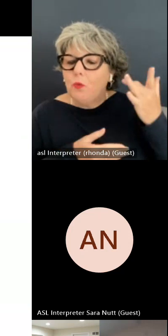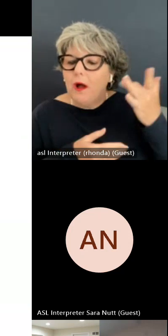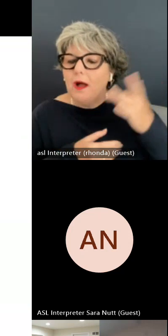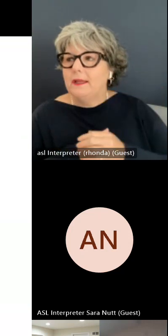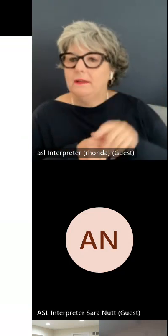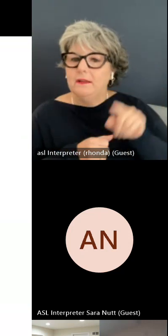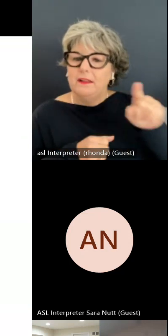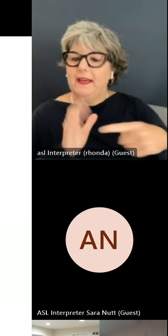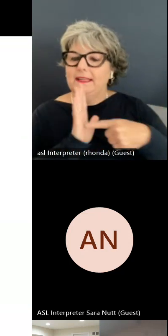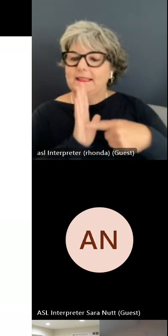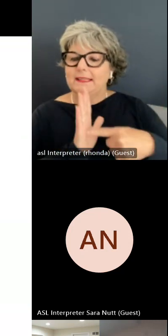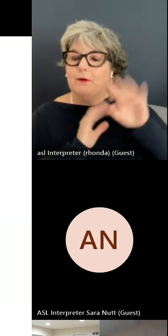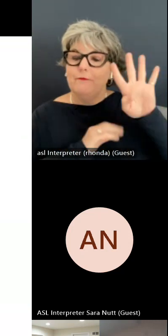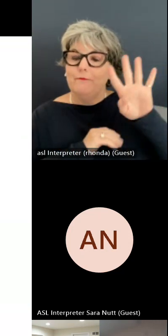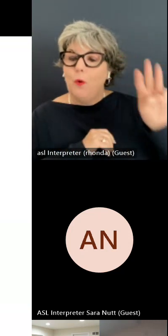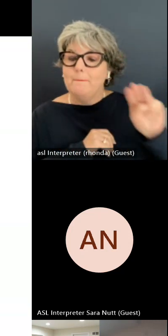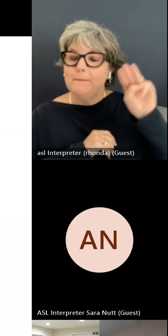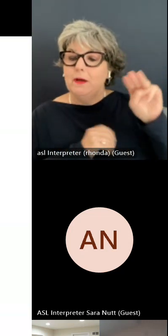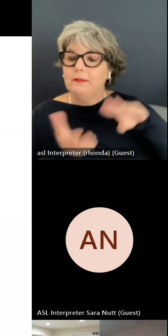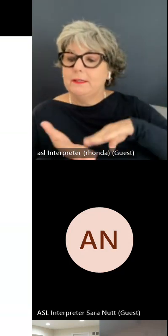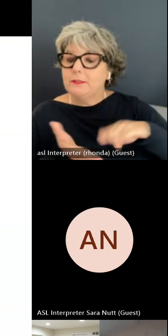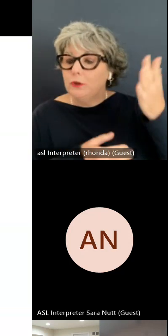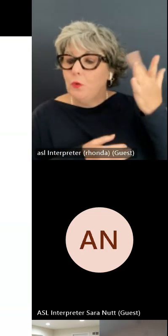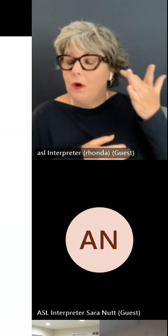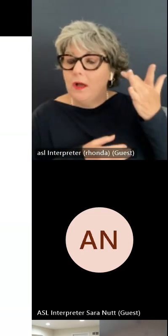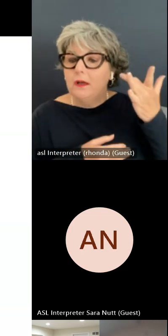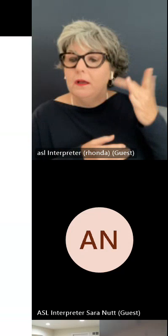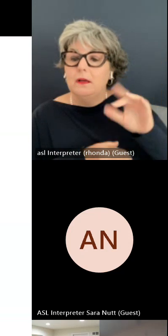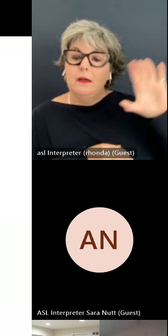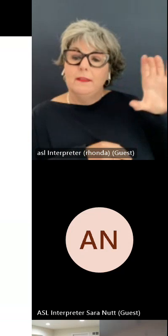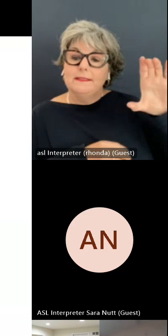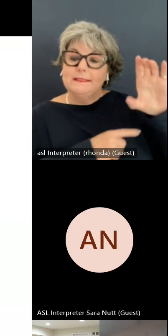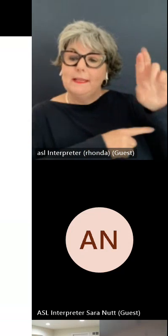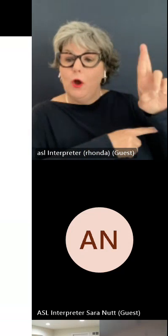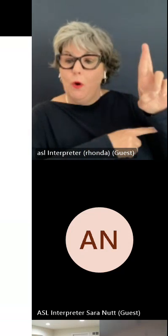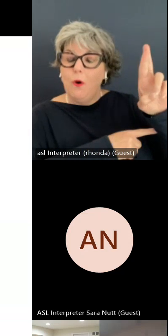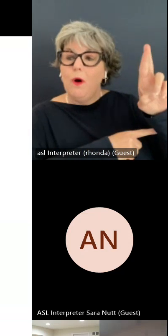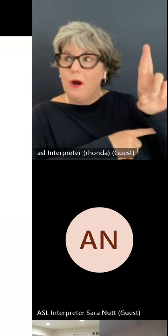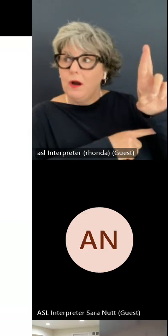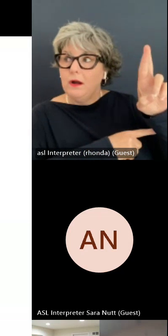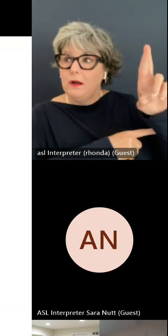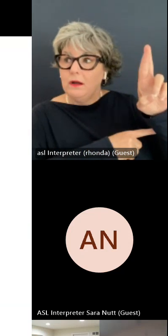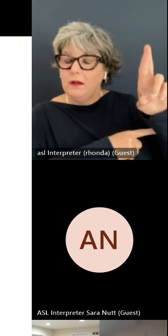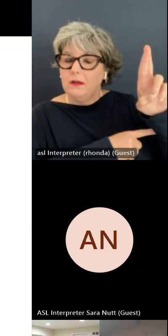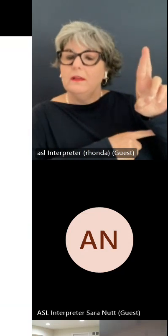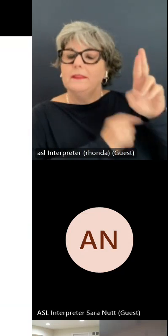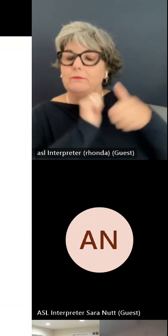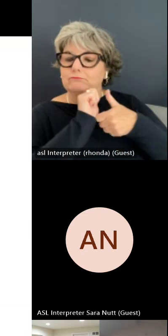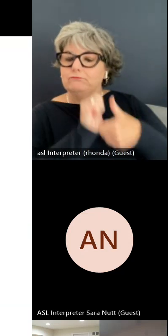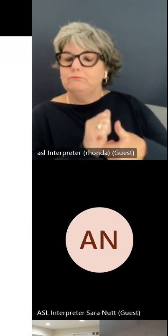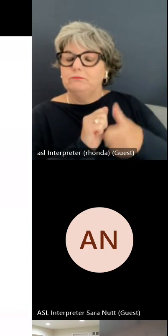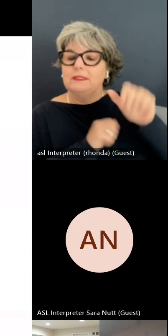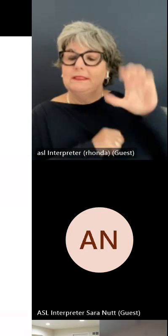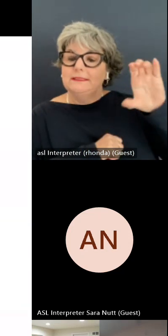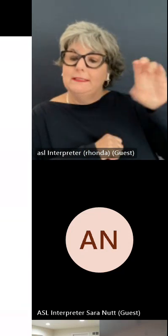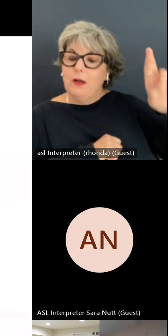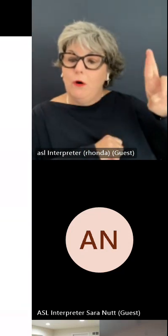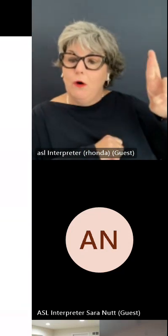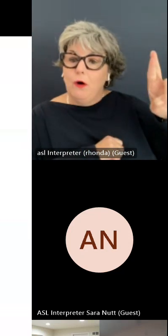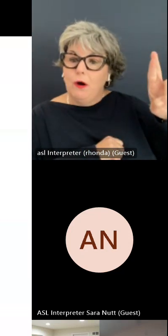was excluded, is because under the CR, they were operating under a CR at this point. You